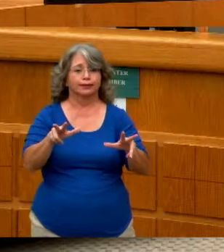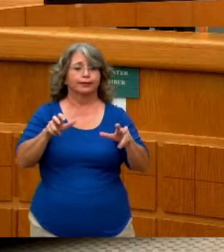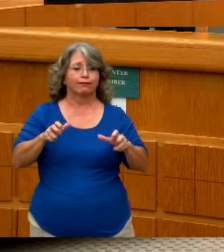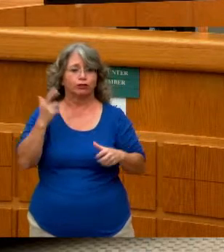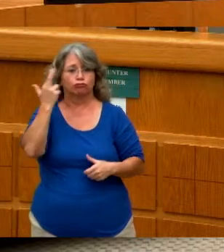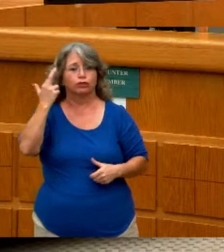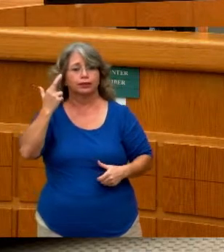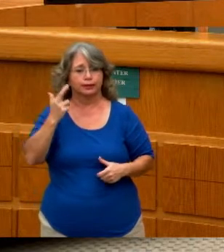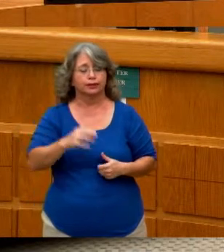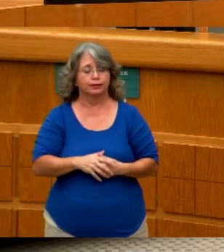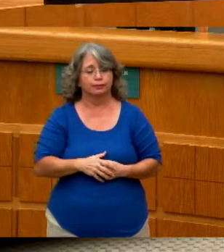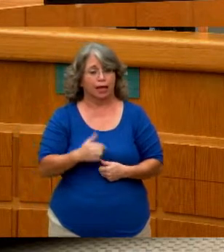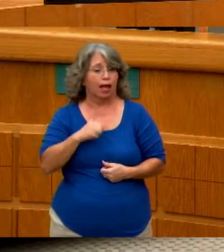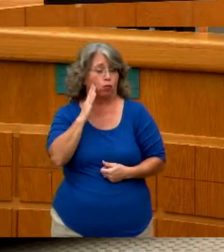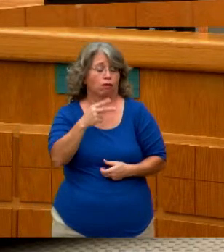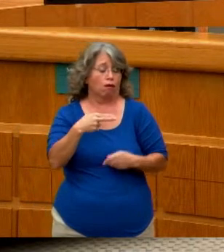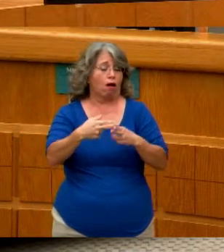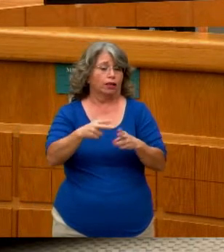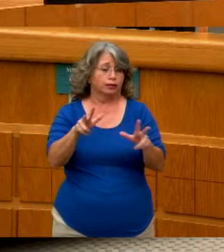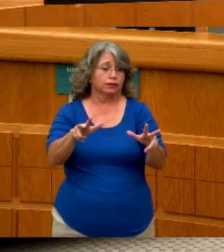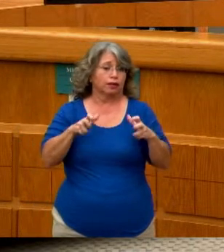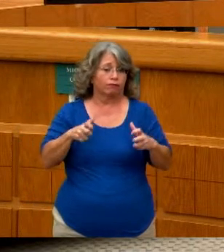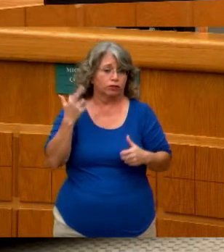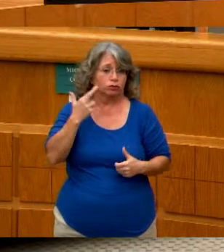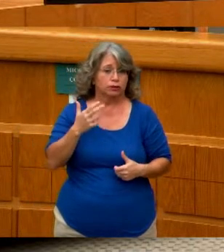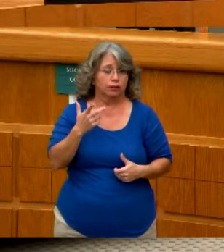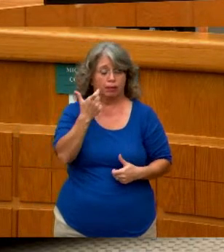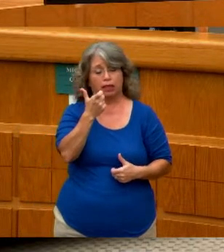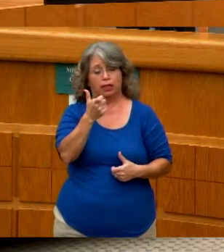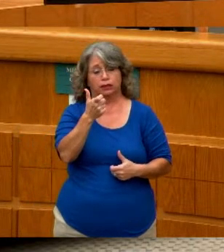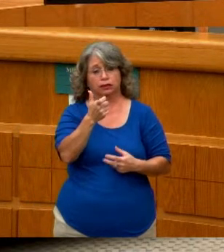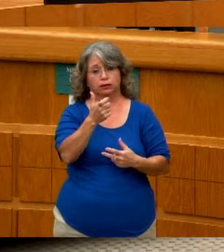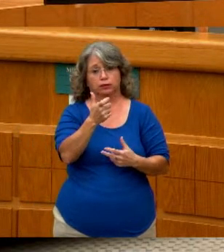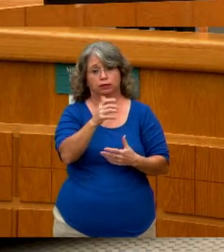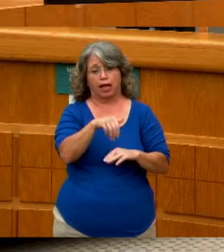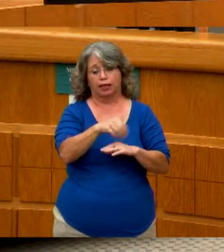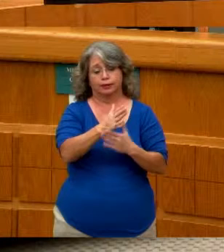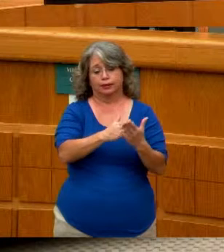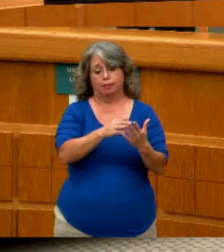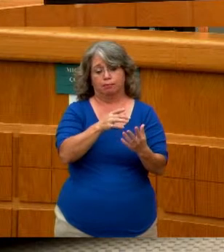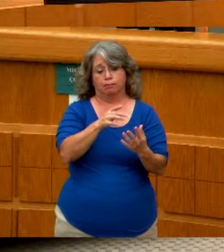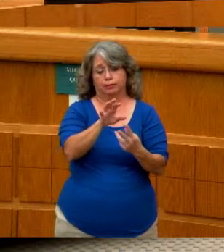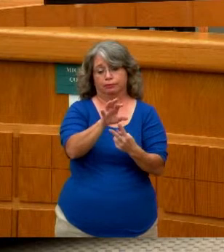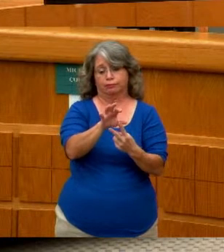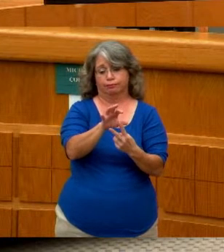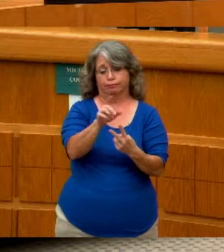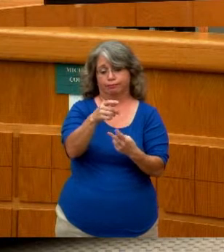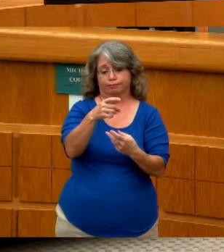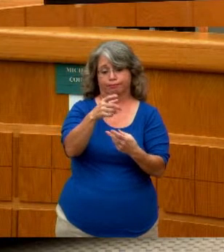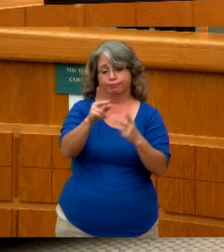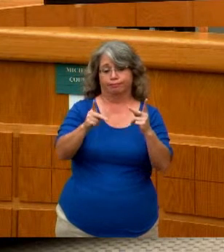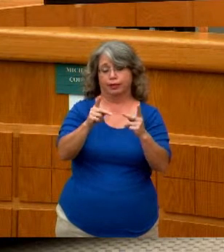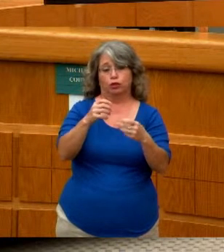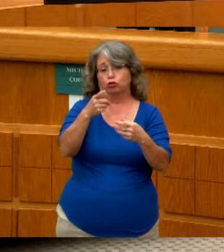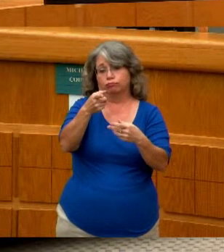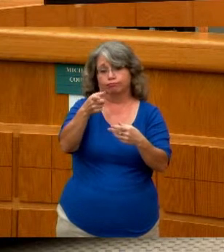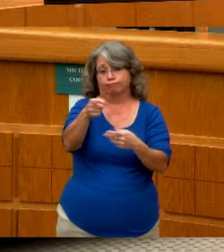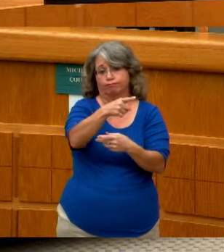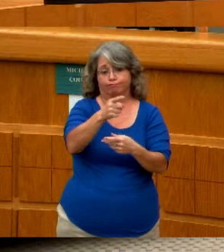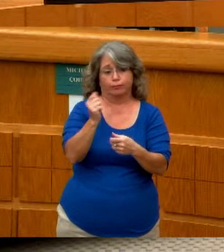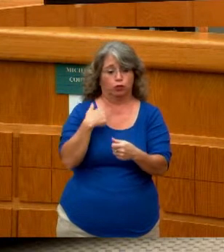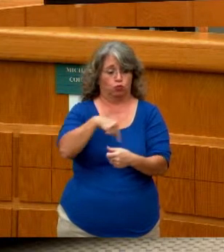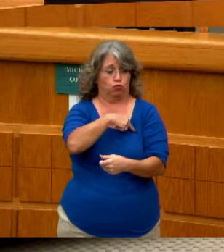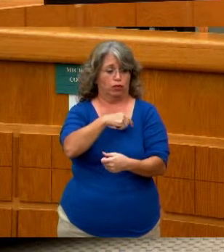particularly out of your own desire and necessity, your own selfishness at some point. And I will say that because at some point in time, you make a